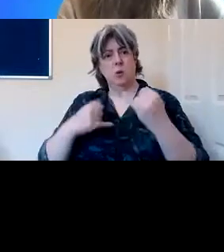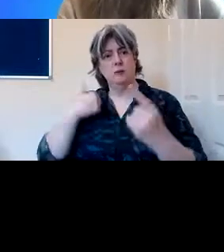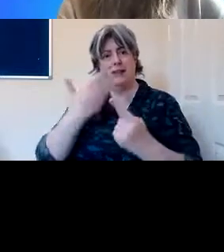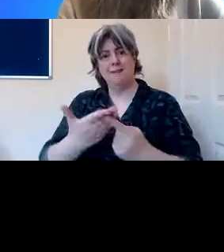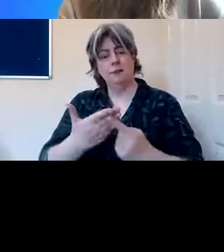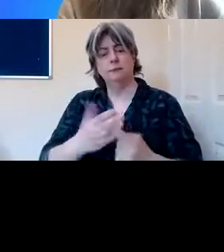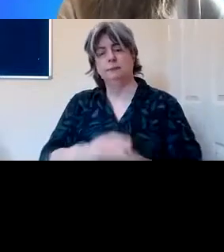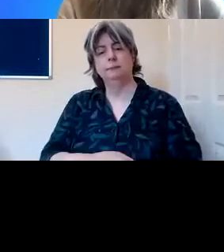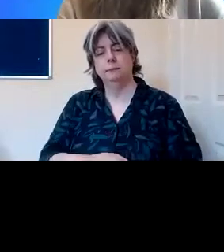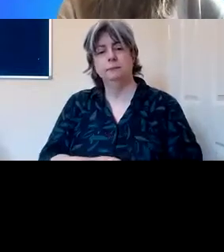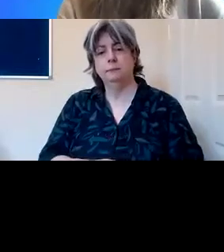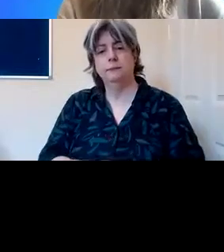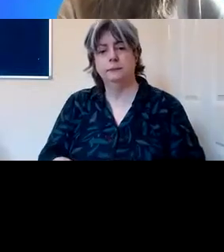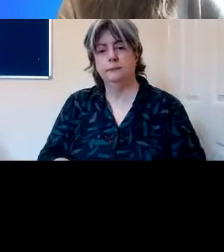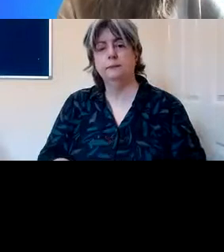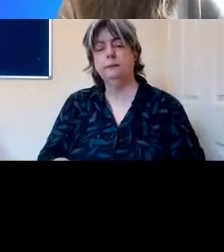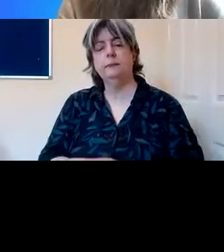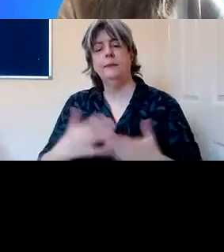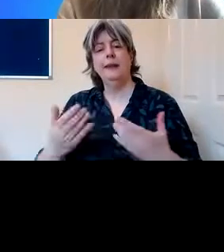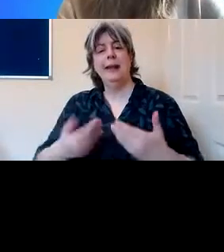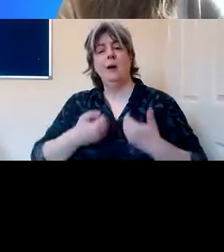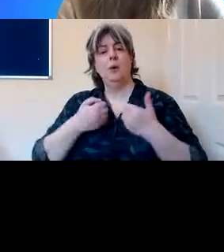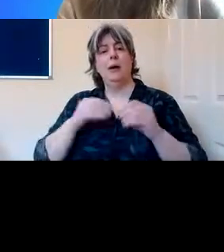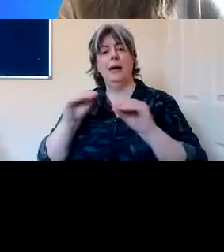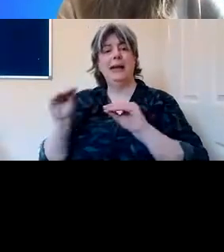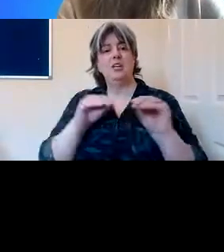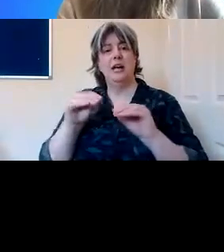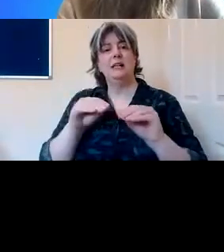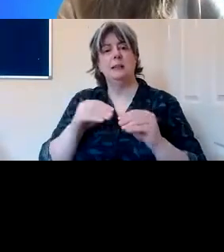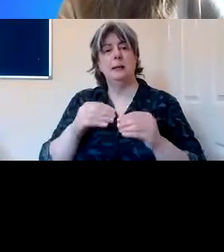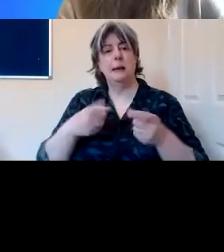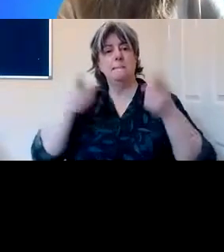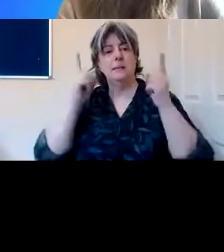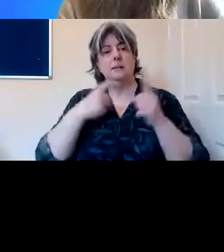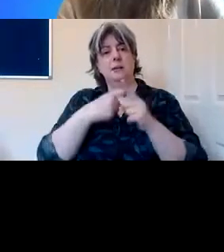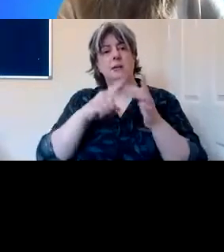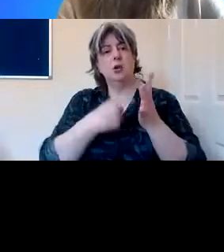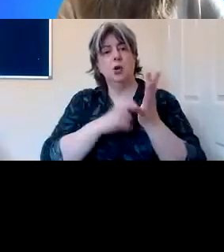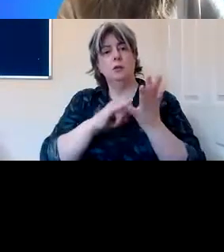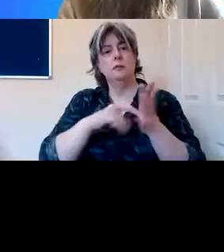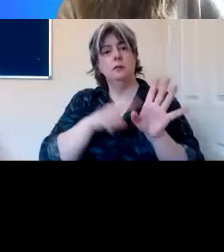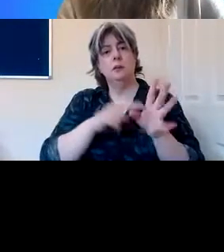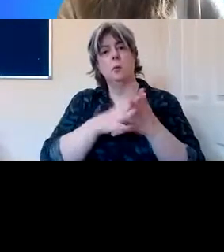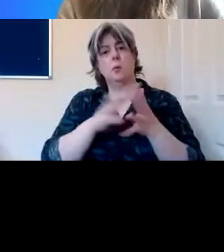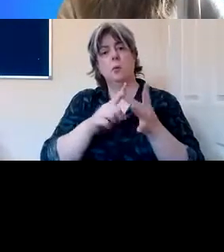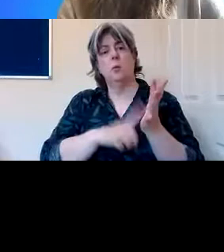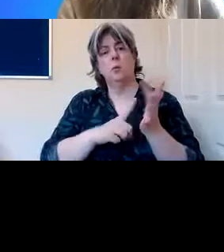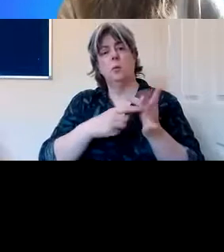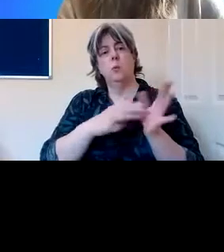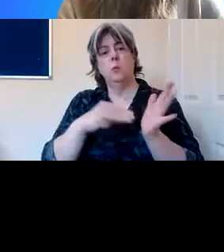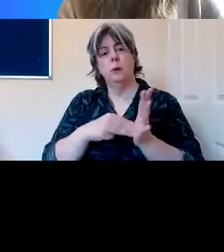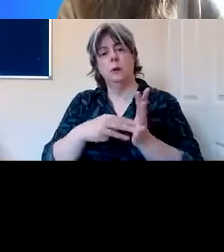Kirsty Williams, as our education minister, the full support of our cabinet and ministerial team, has